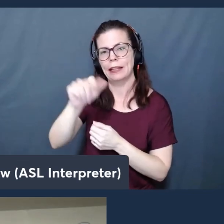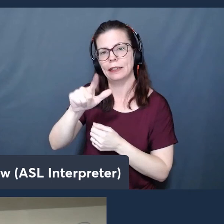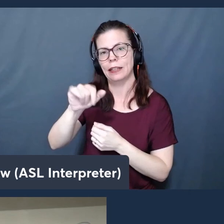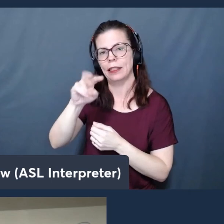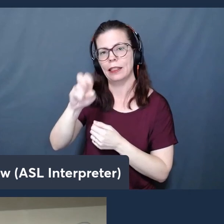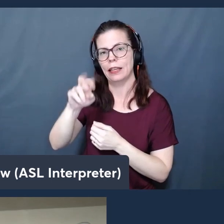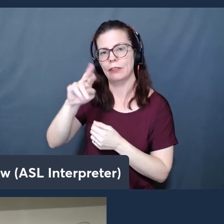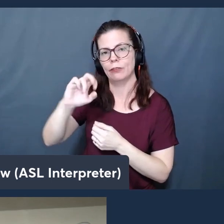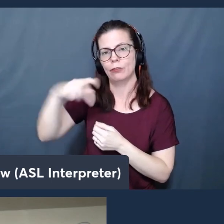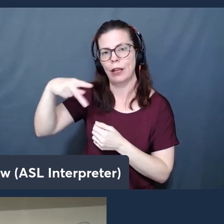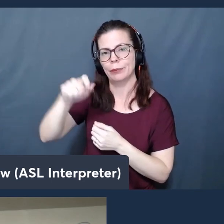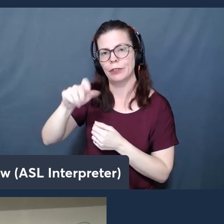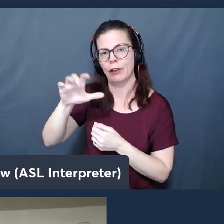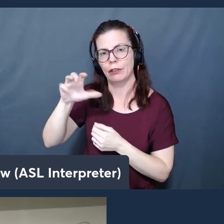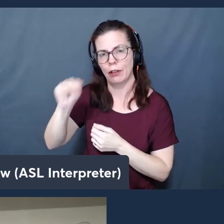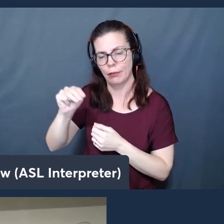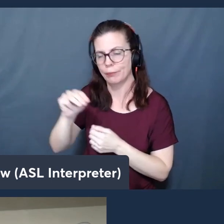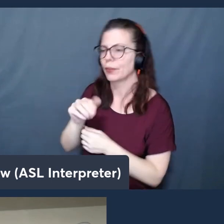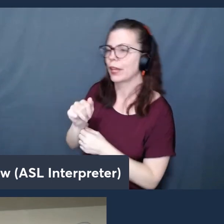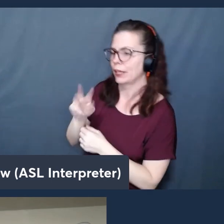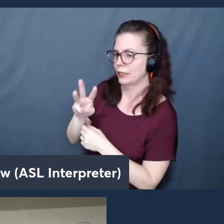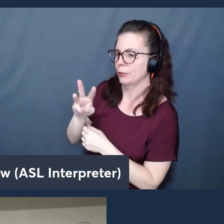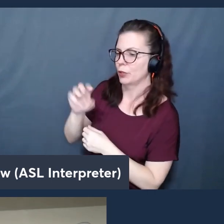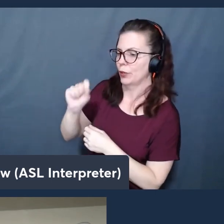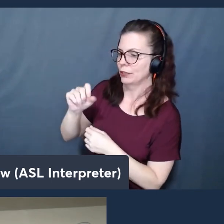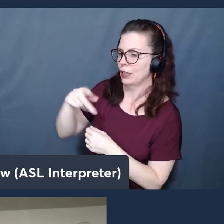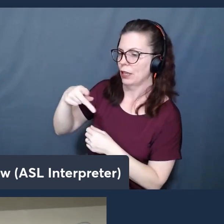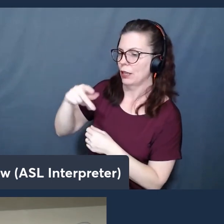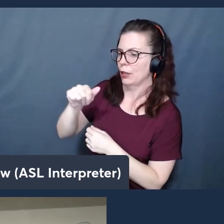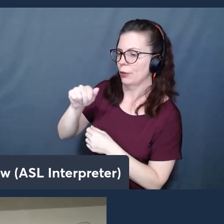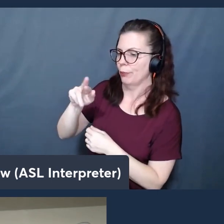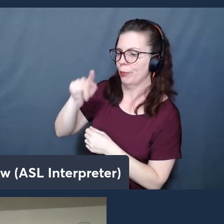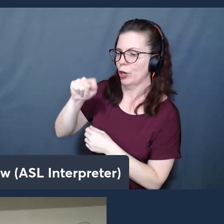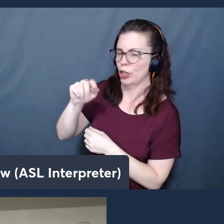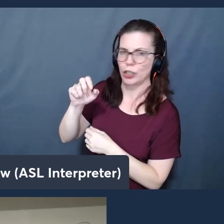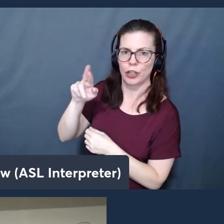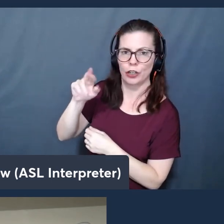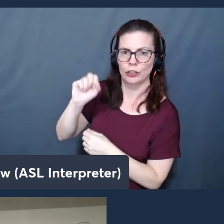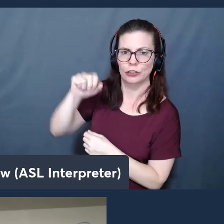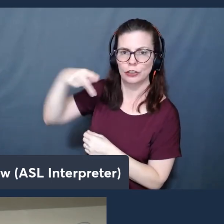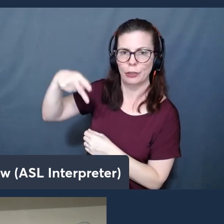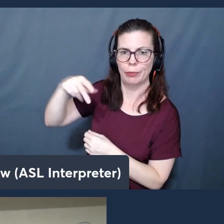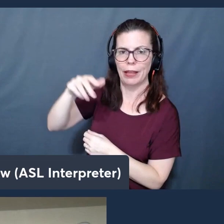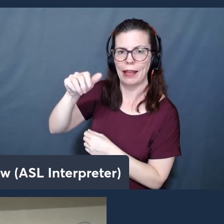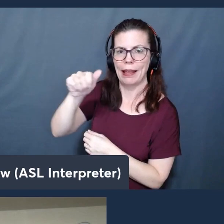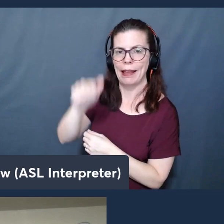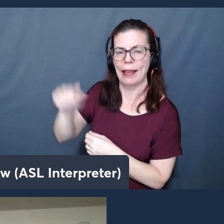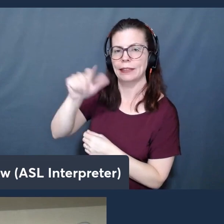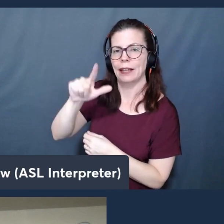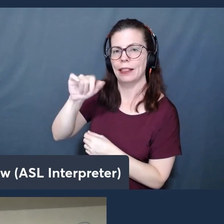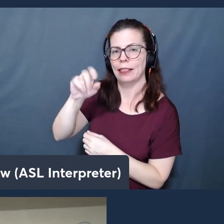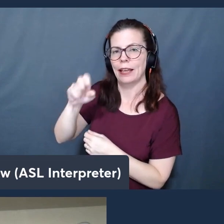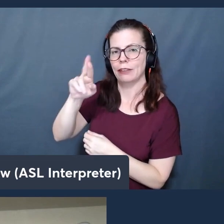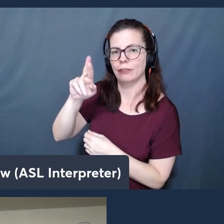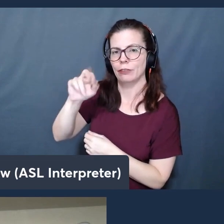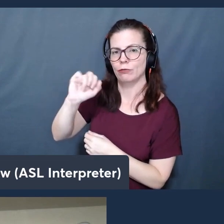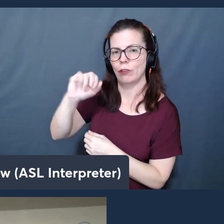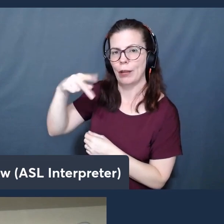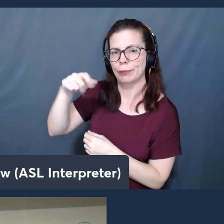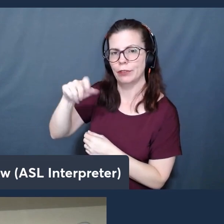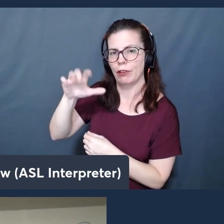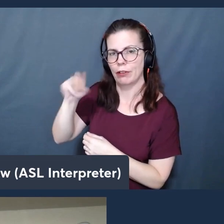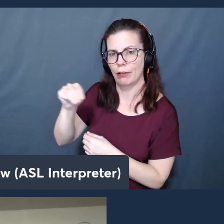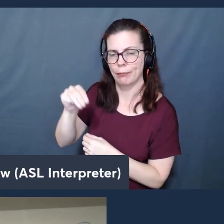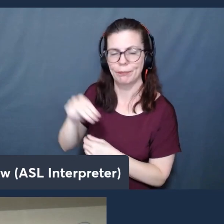So AWS partnership at liveramp.com if you want to reach out to the wonderful folks at LiveRamp. If you want to also learn a bit more